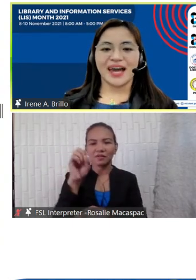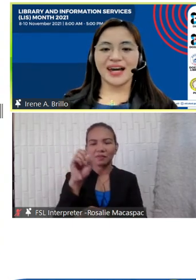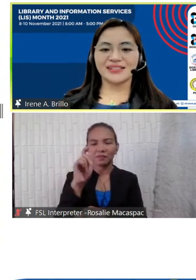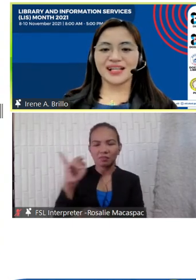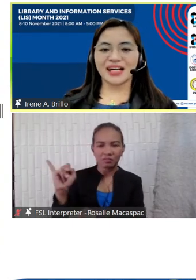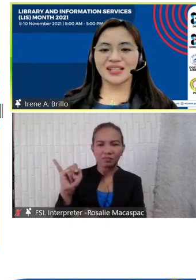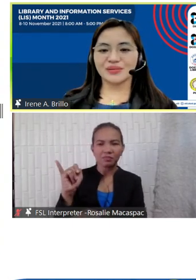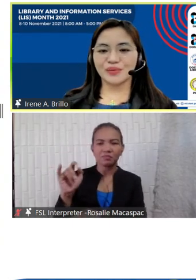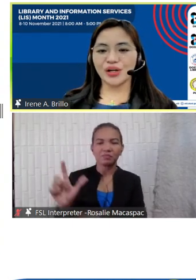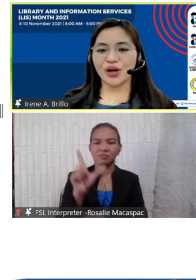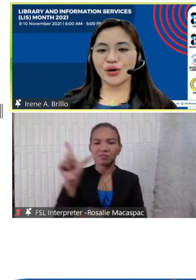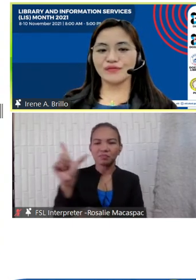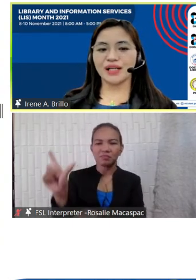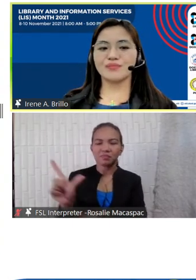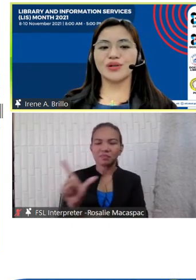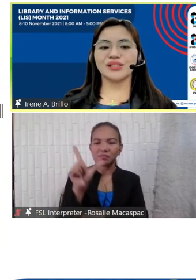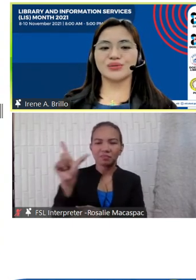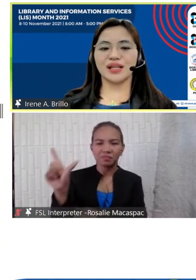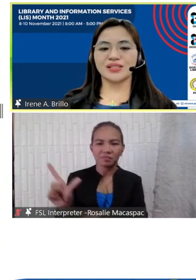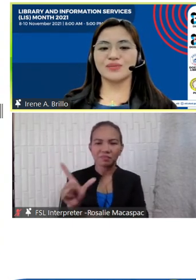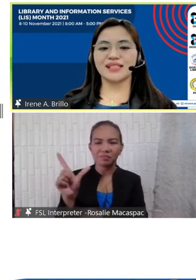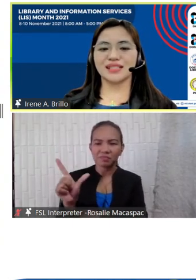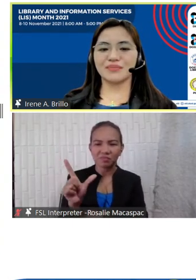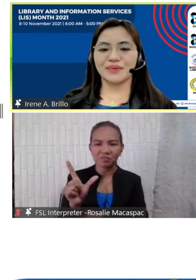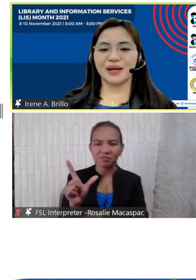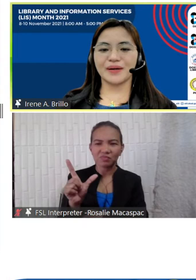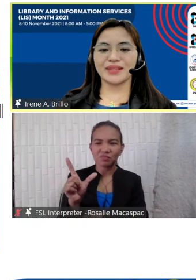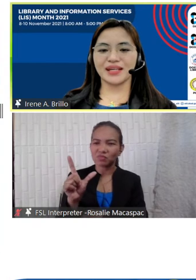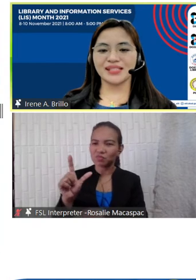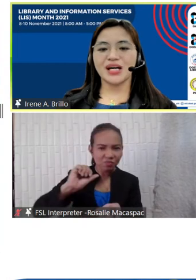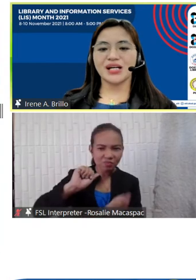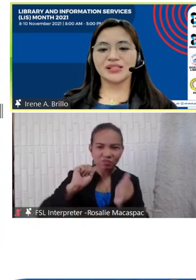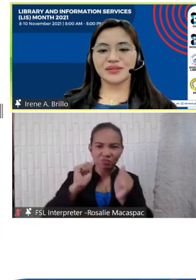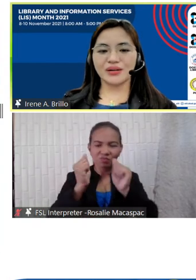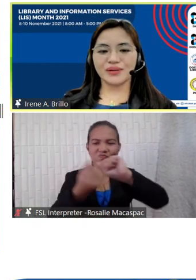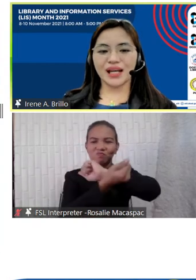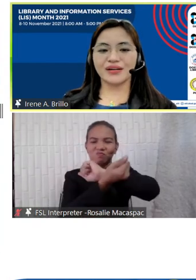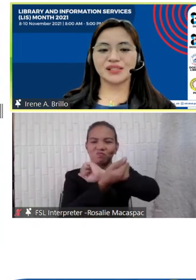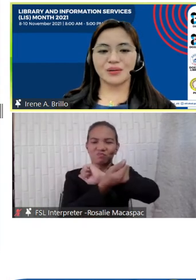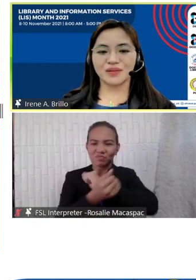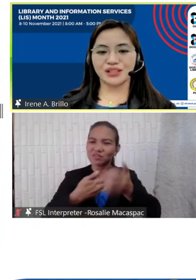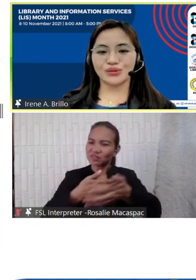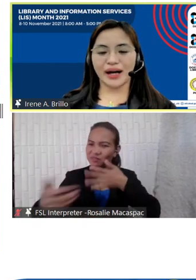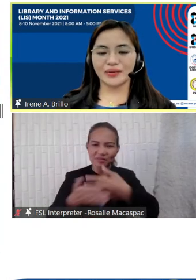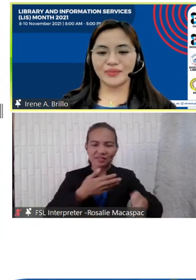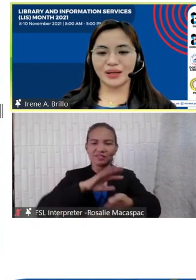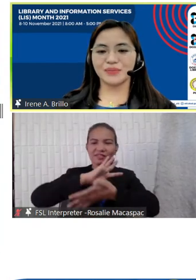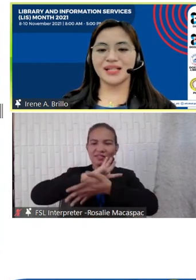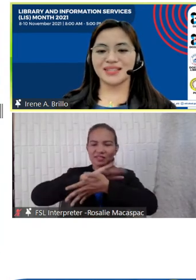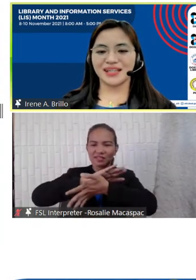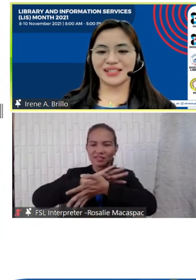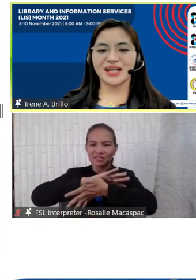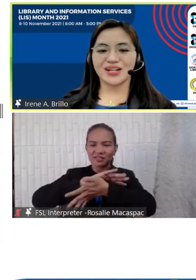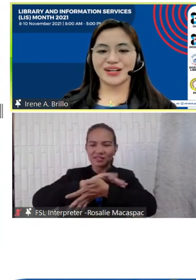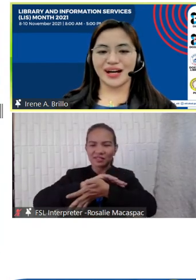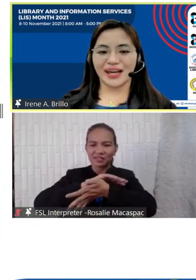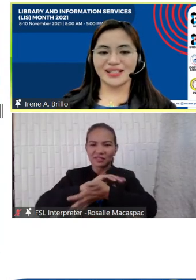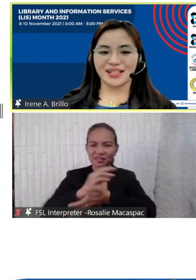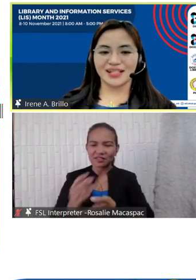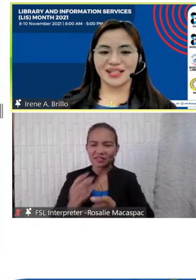pandemic. And like the boy, hopefully more students will stumble upon this so they will have something to help them in